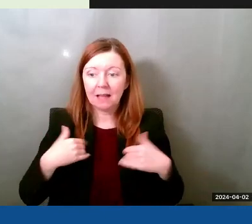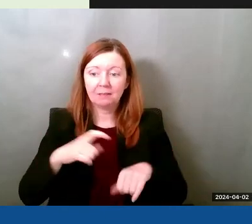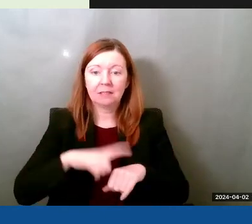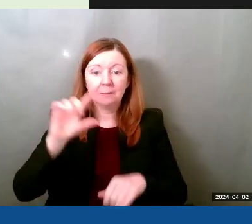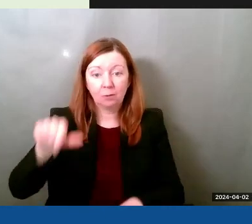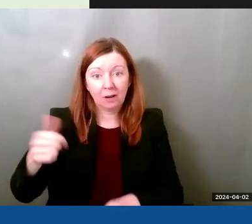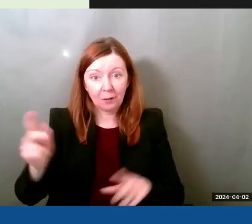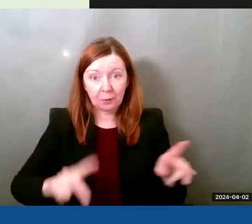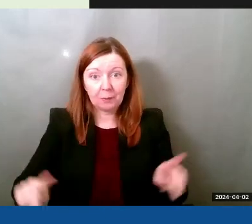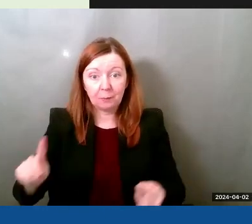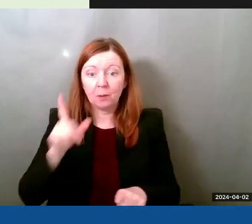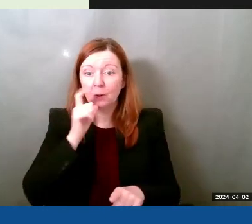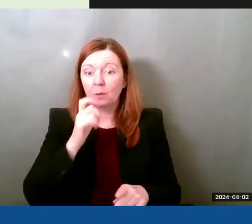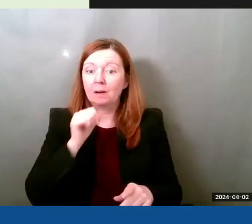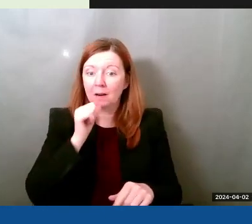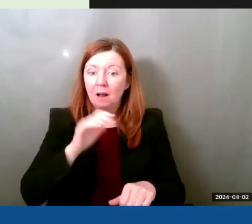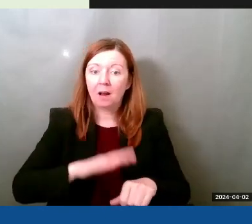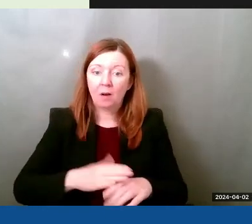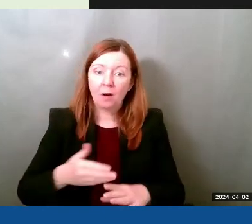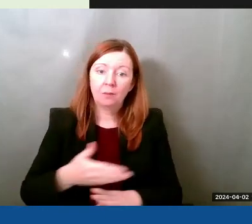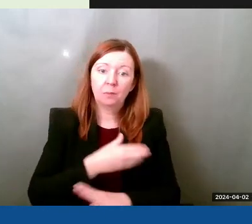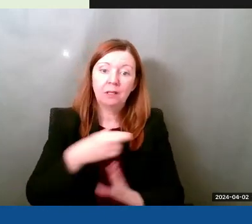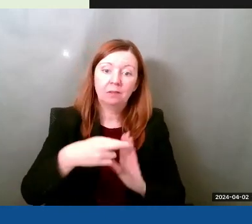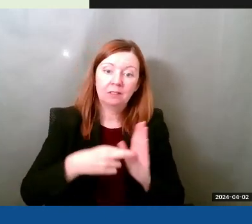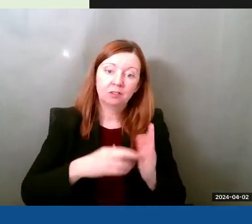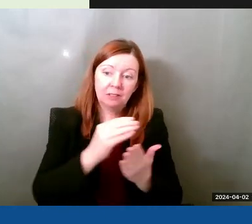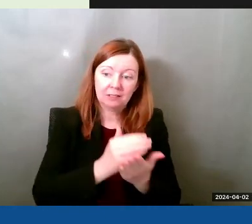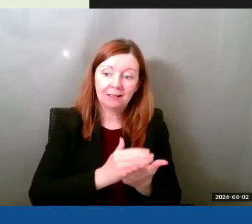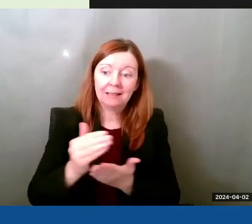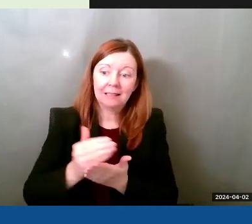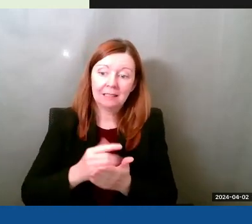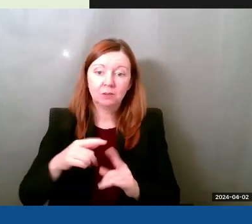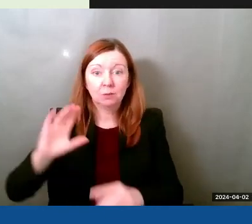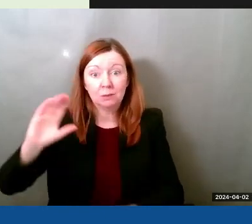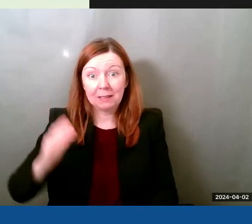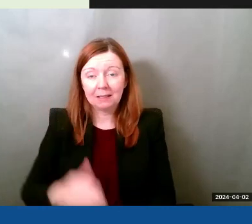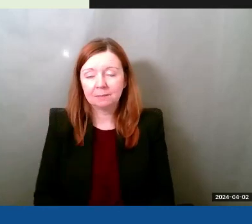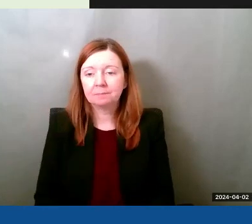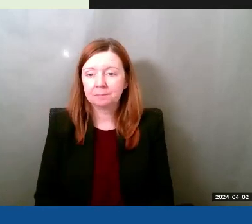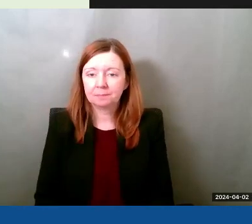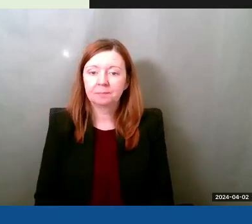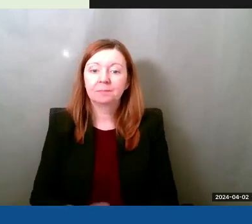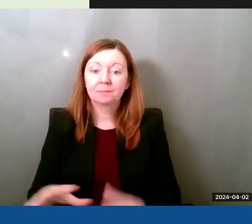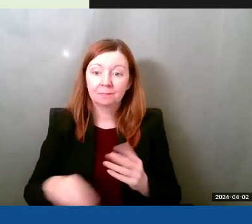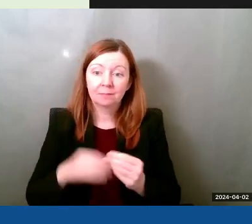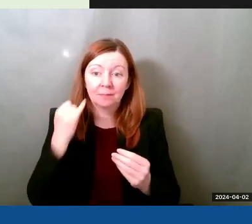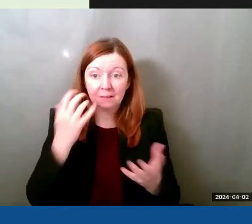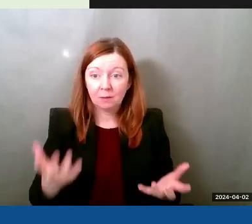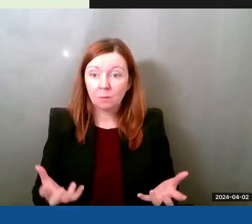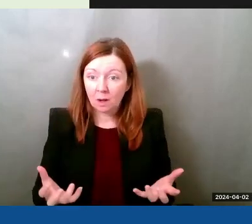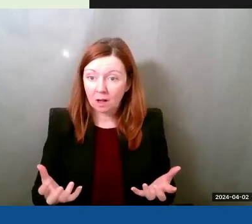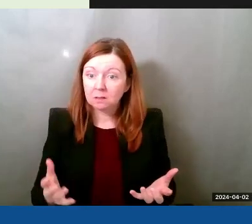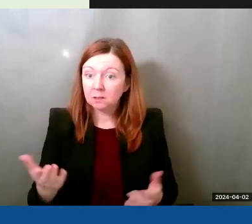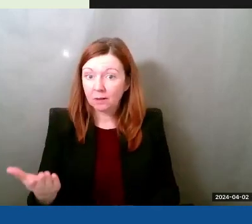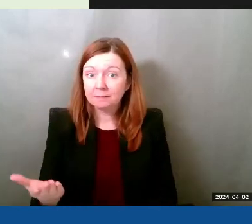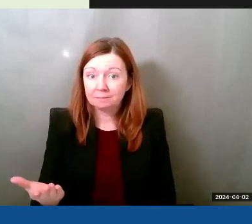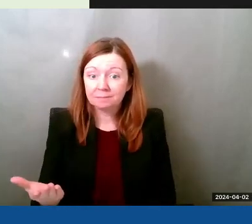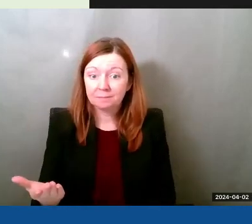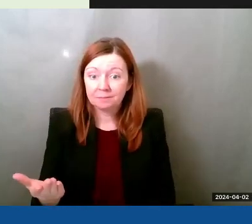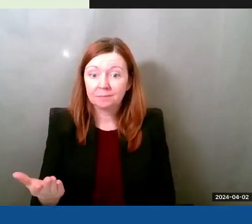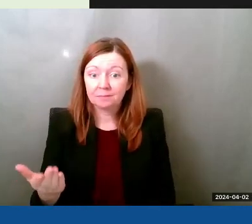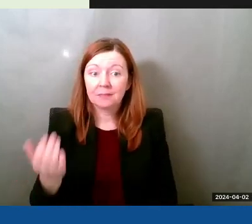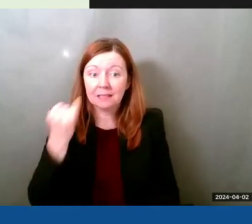others who are not on the pre-registration list to speak. Yeah, and additionally, if you would like to, sorry, Michael, I was just